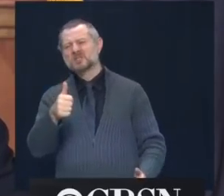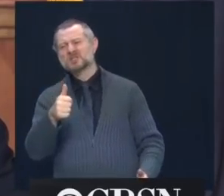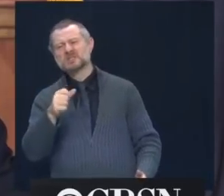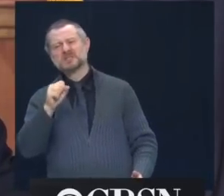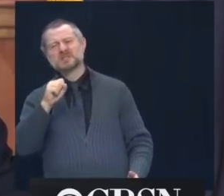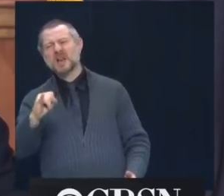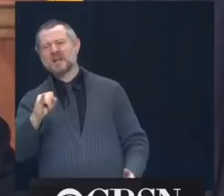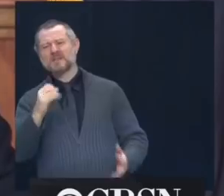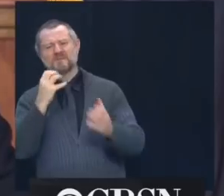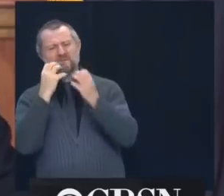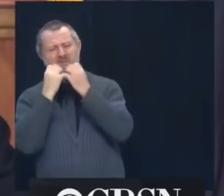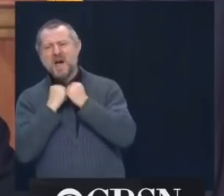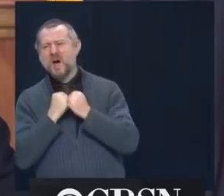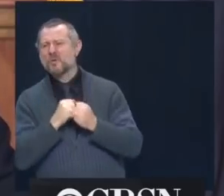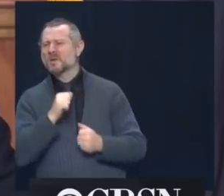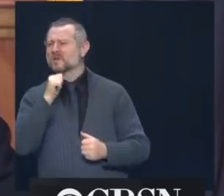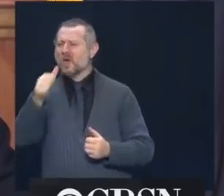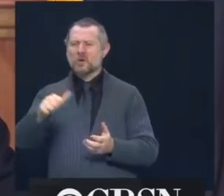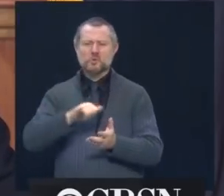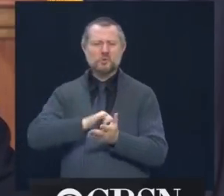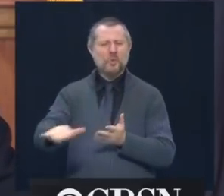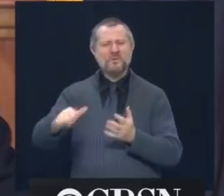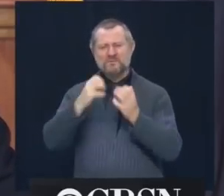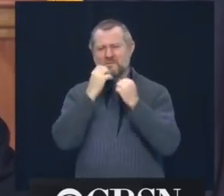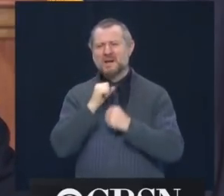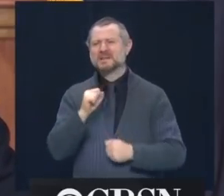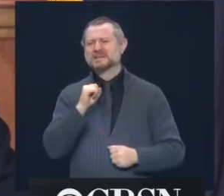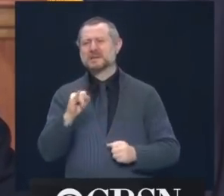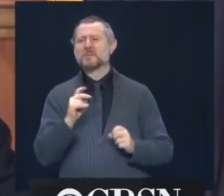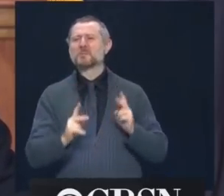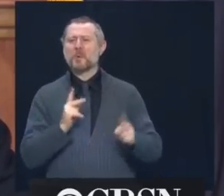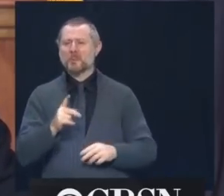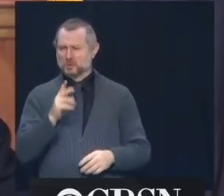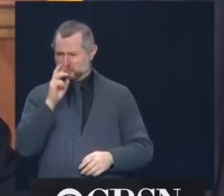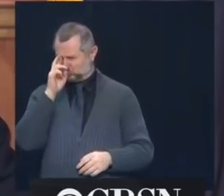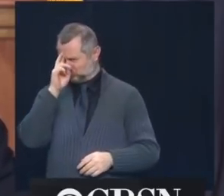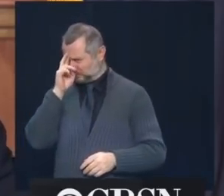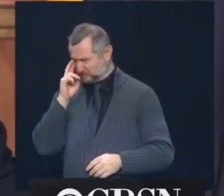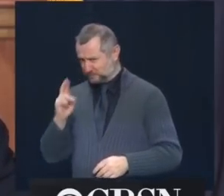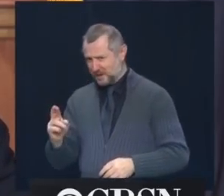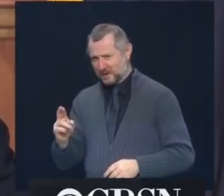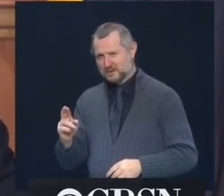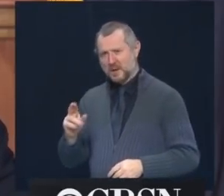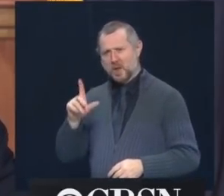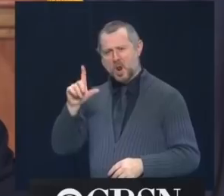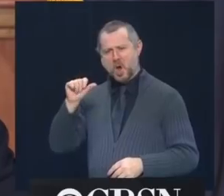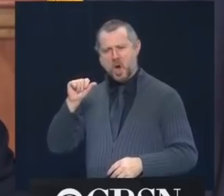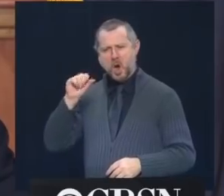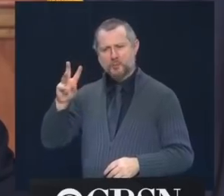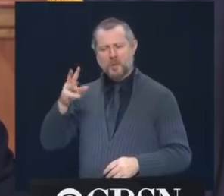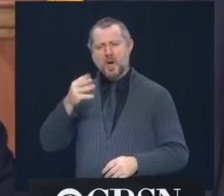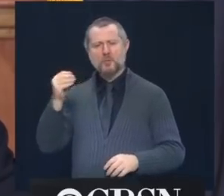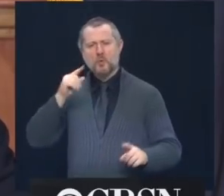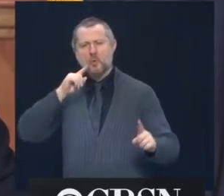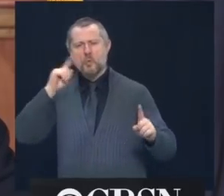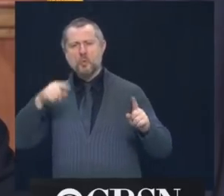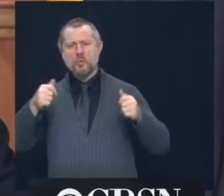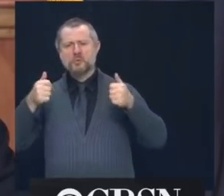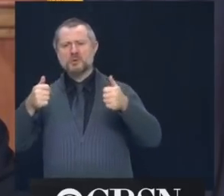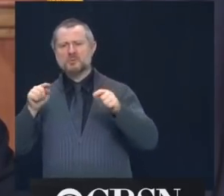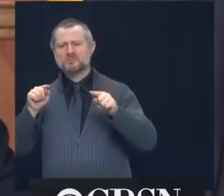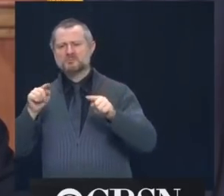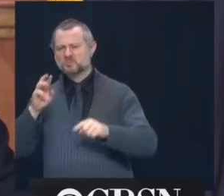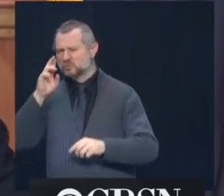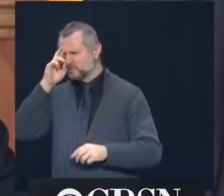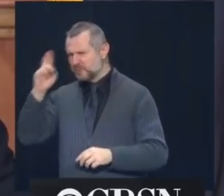values. Staten Islanders respect law and order. They respect the NYPD.